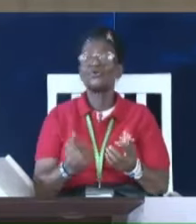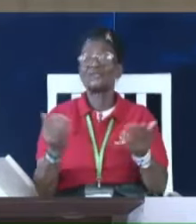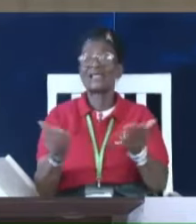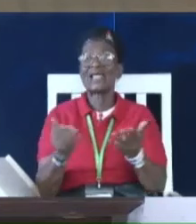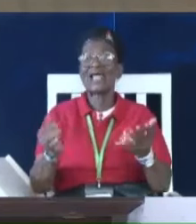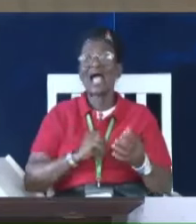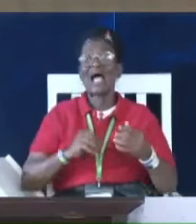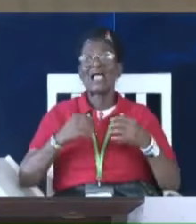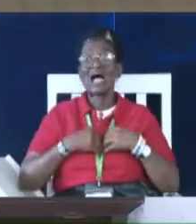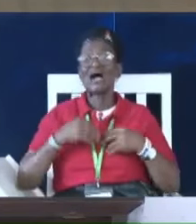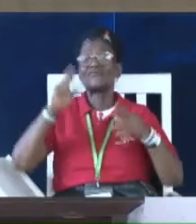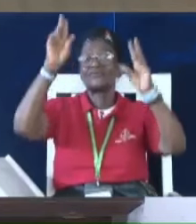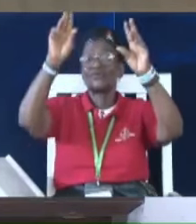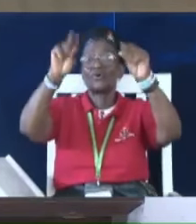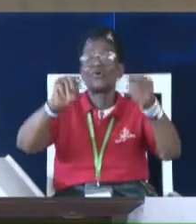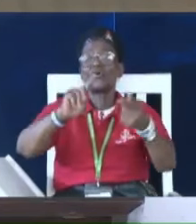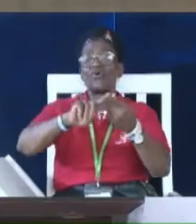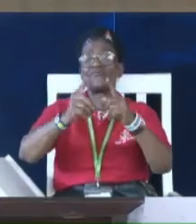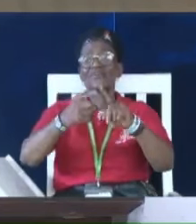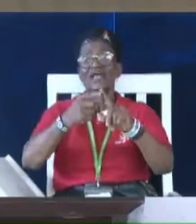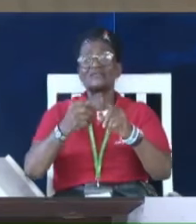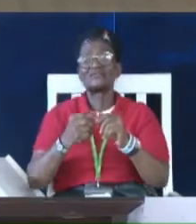here. I have no friends.